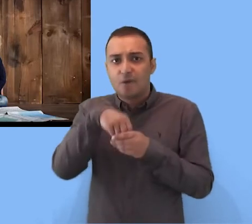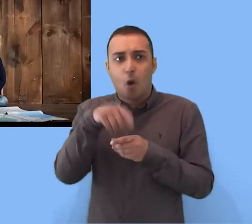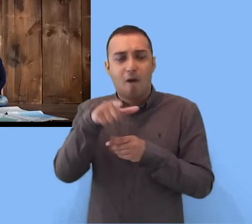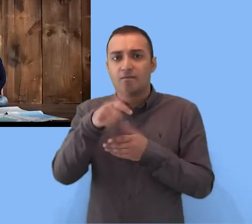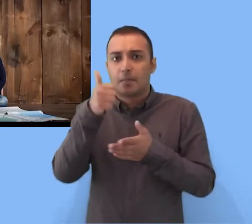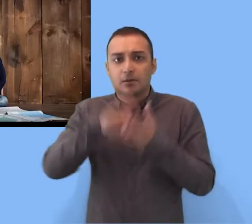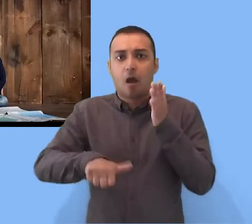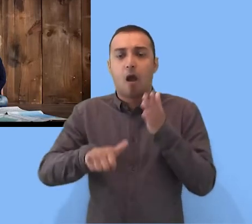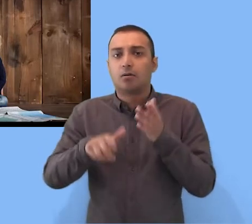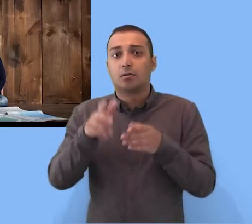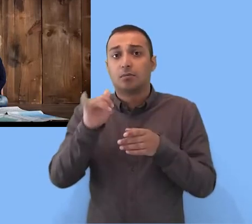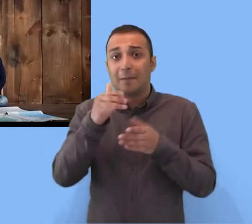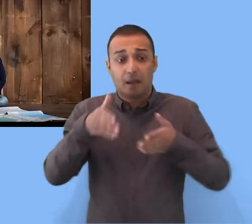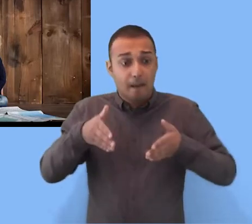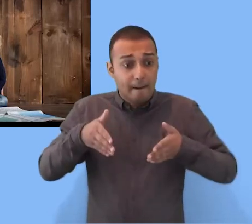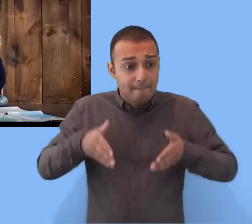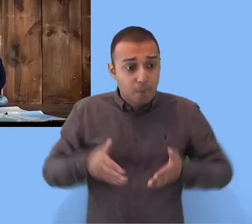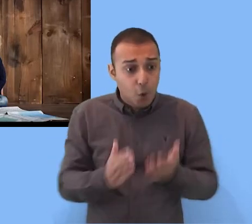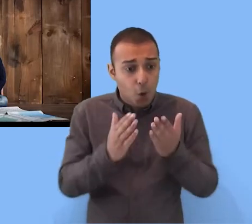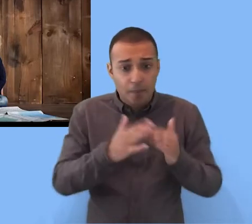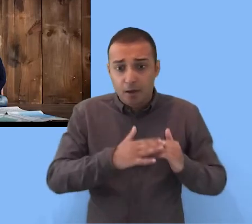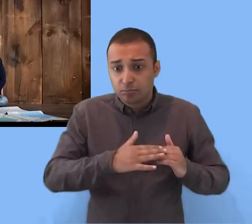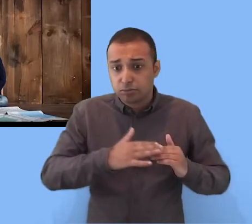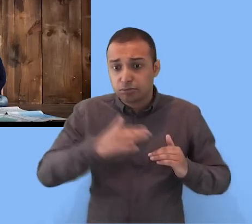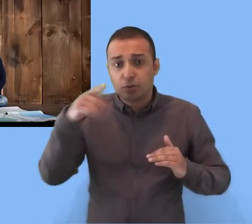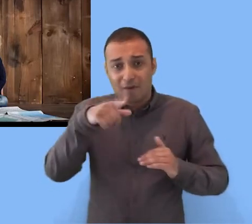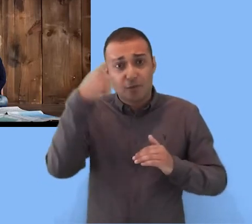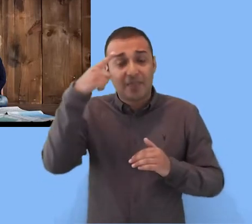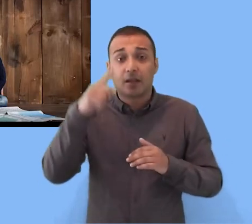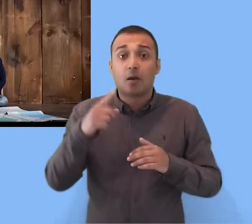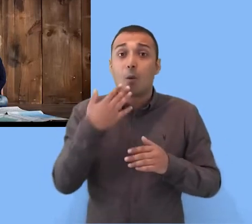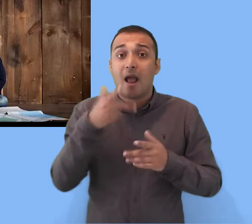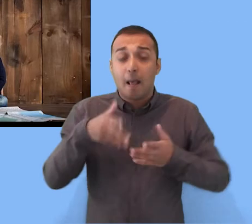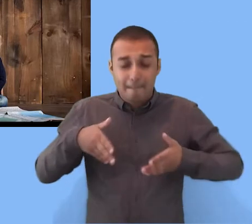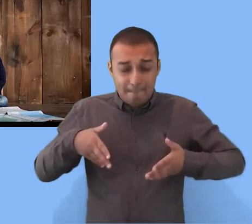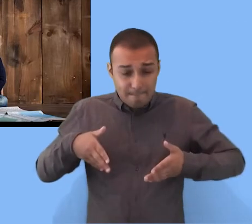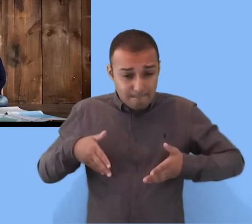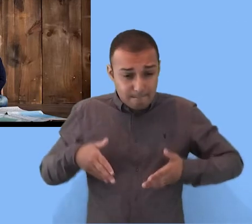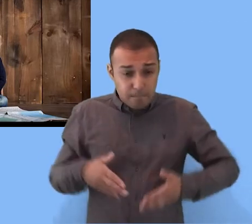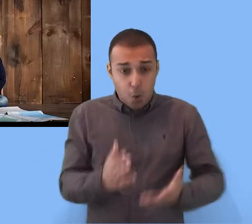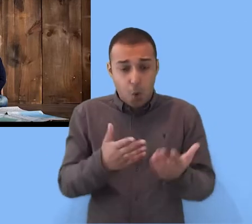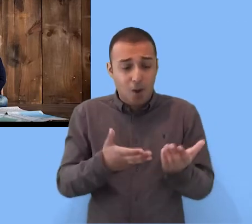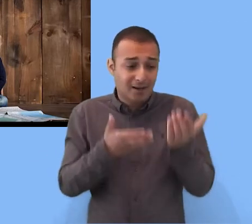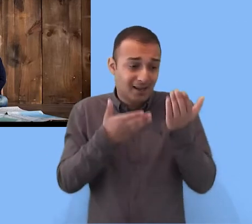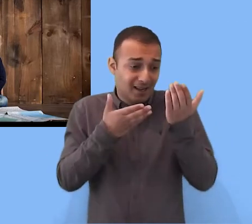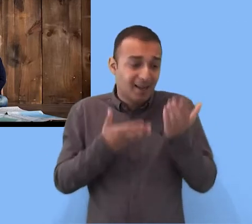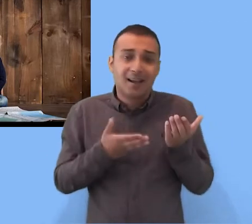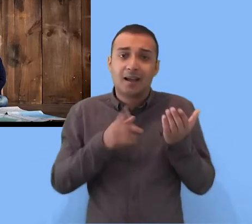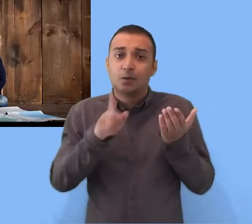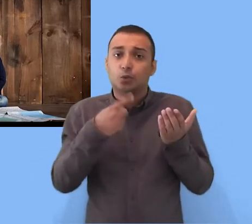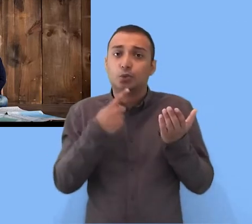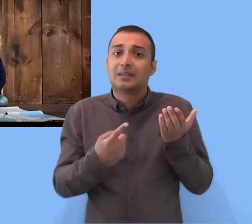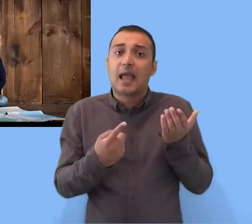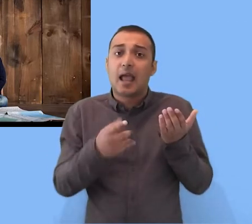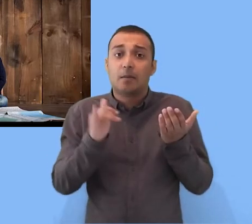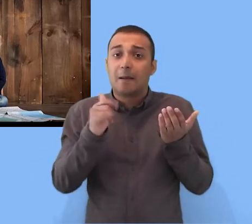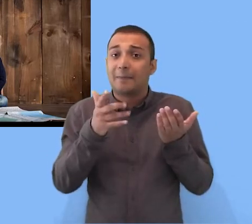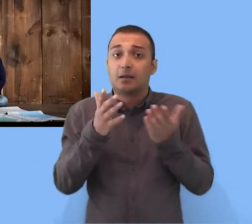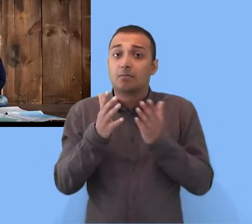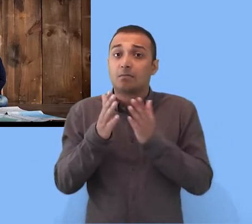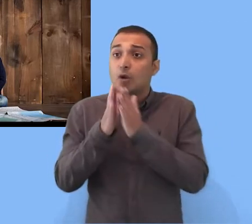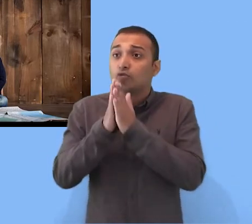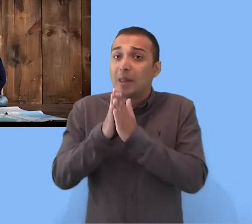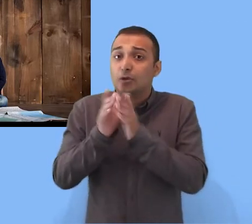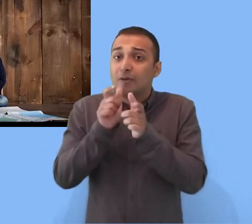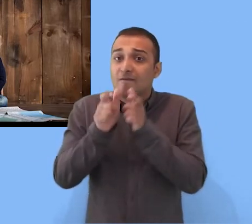point. And you think about the first thing that you say to a newborn baby, whether it's hello or I'm your mum or a religious phrase, whatever it is,